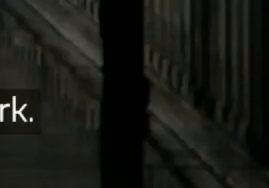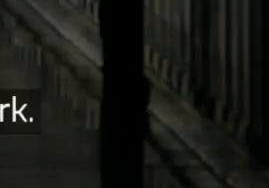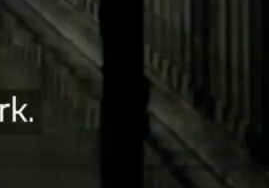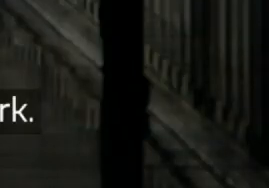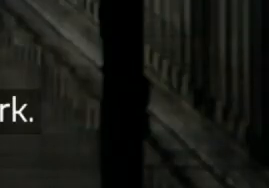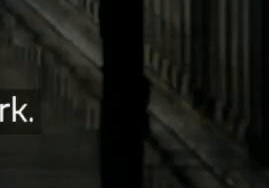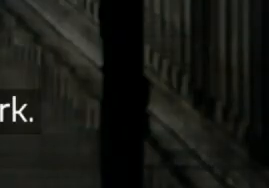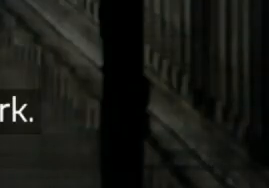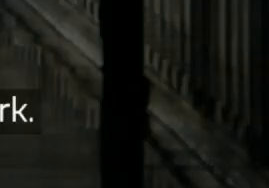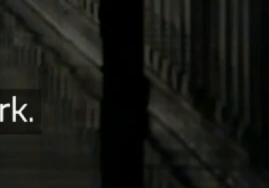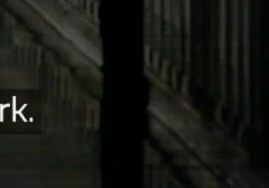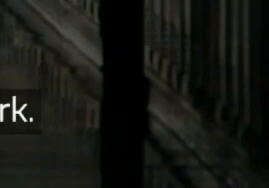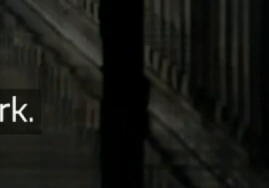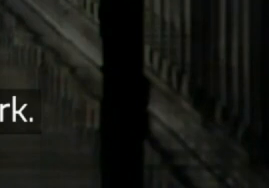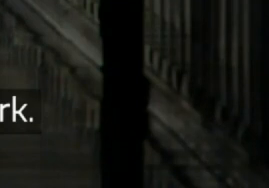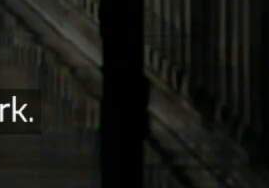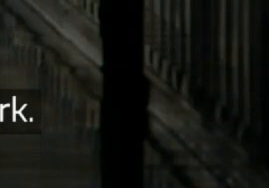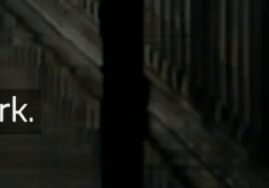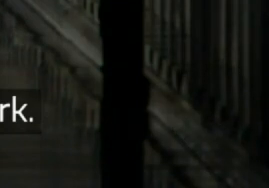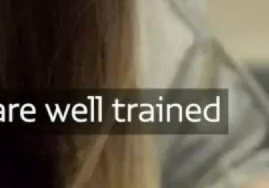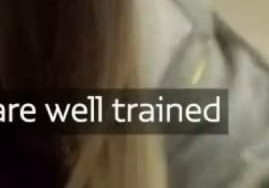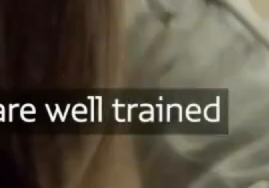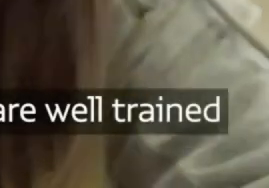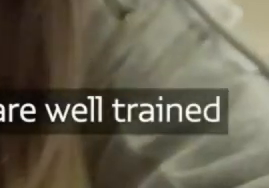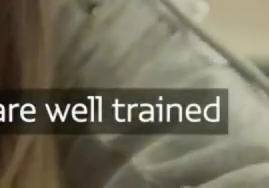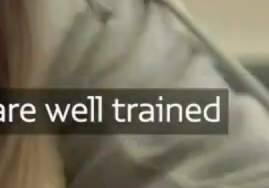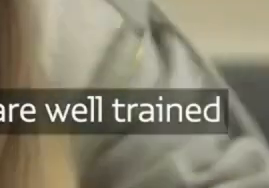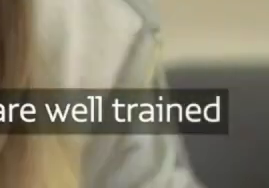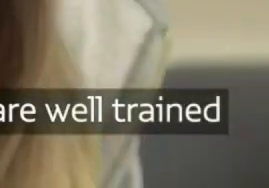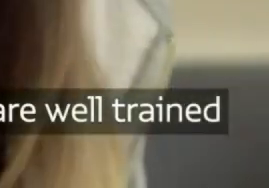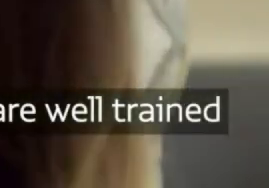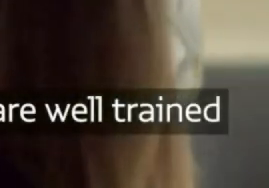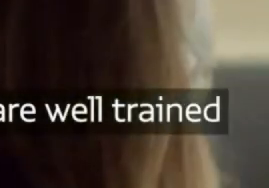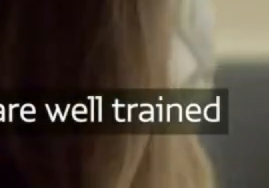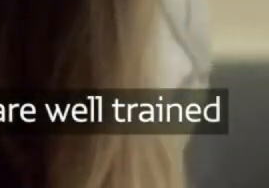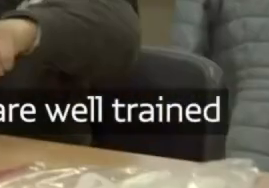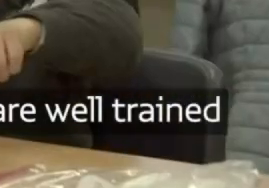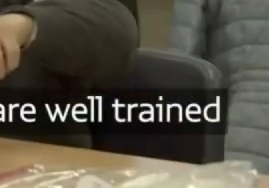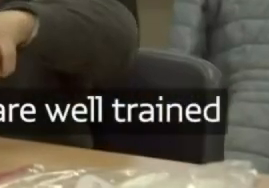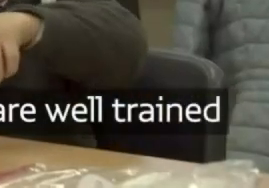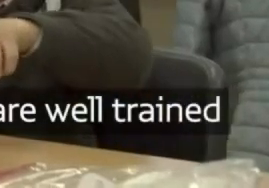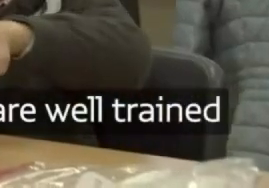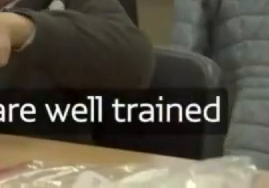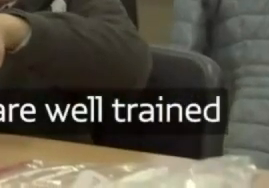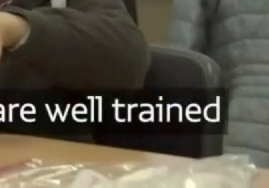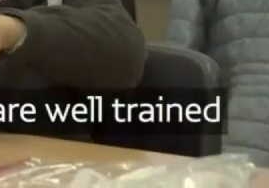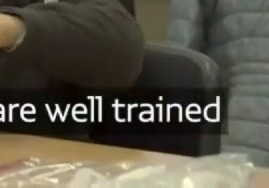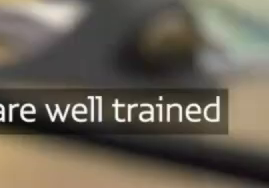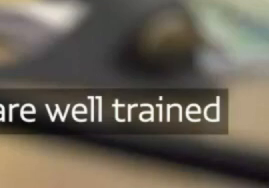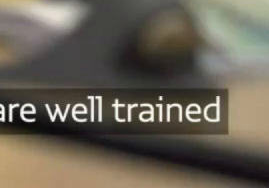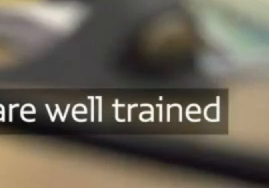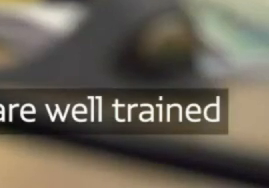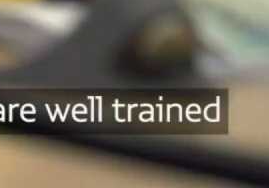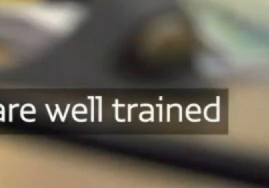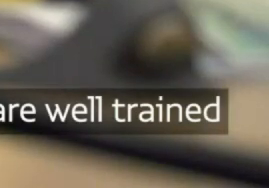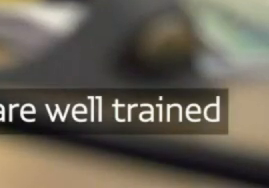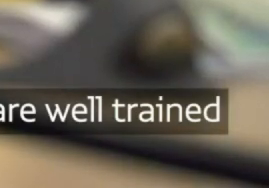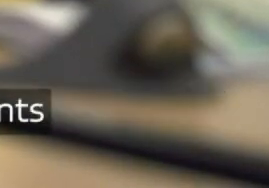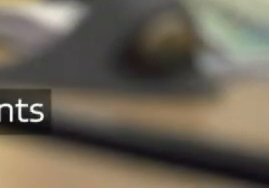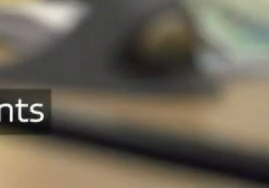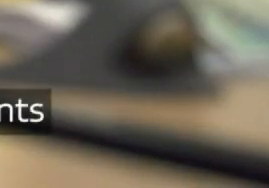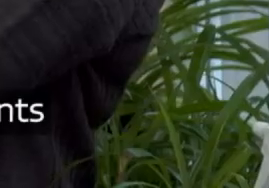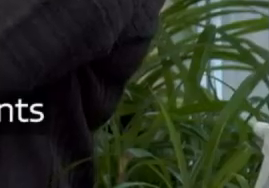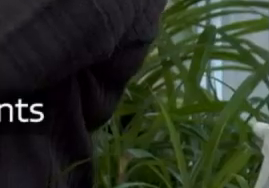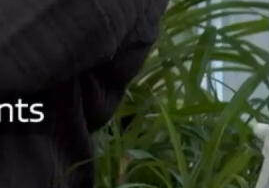the appropriate resources will not work. It requires a complete shift in systems and teachers that are well